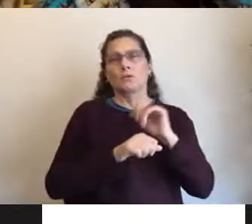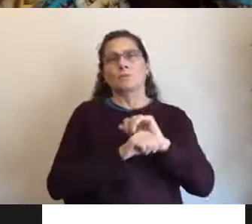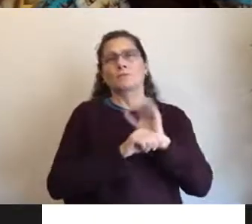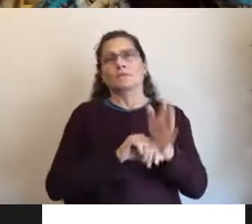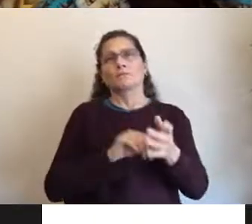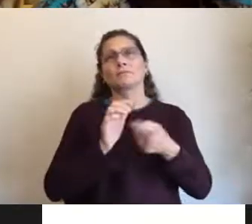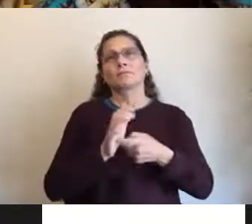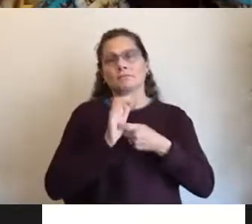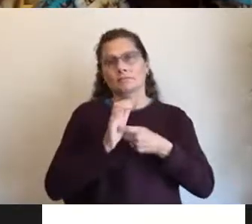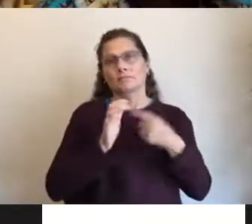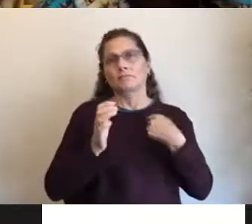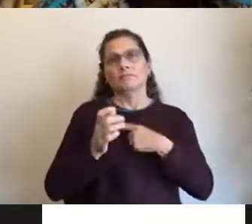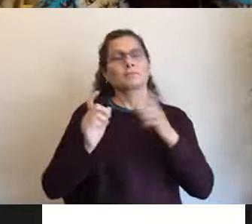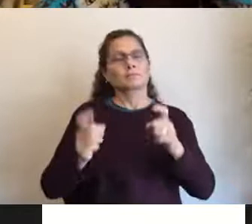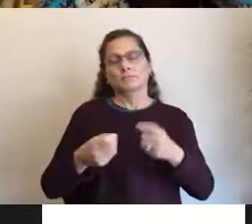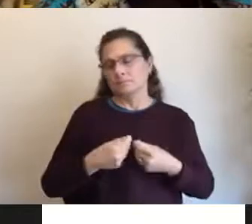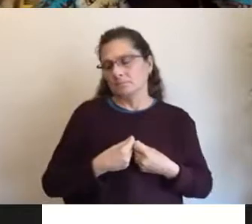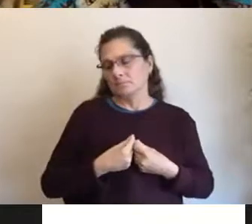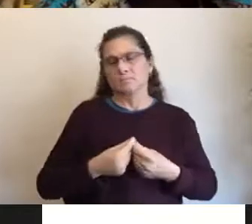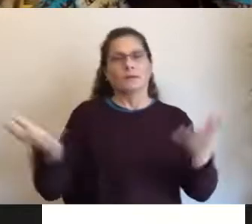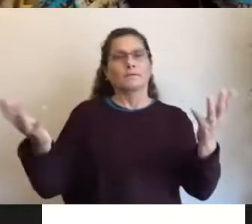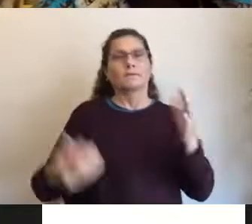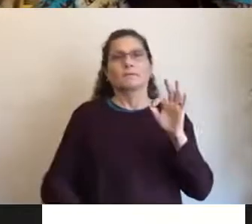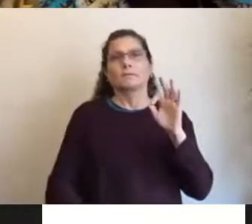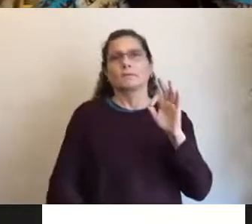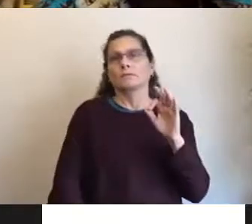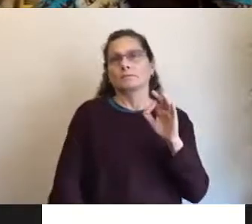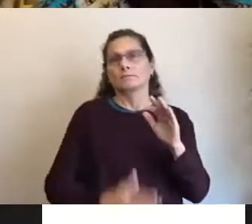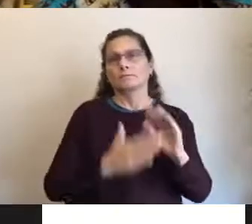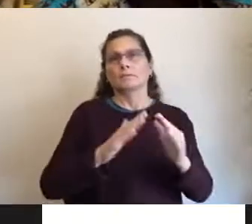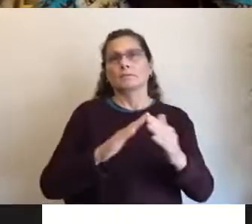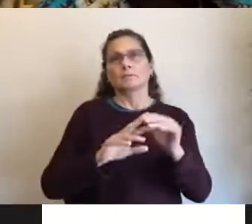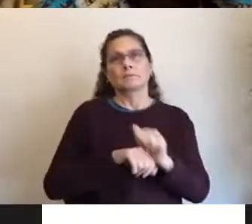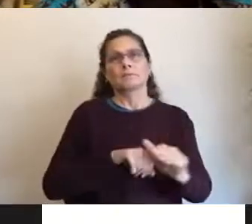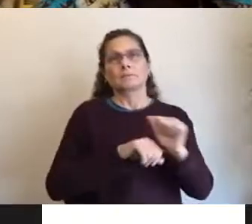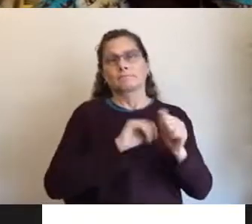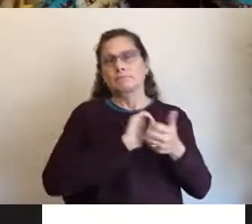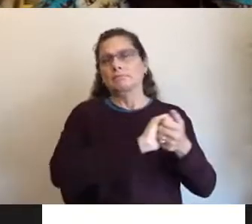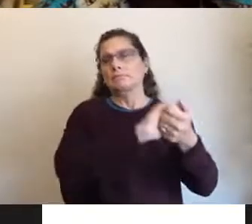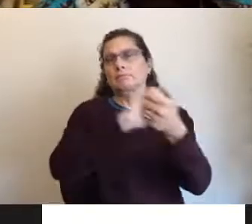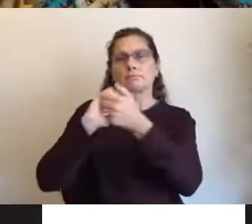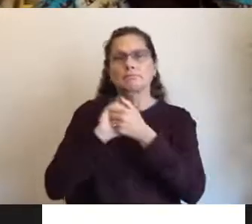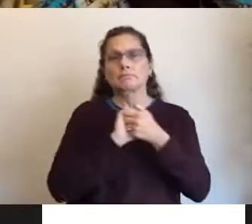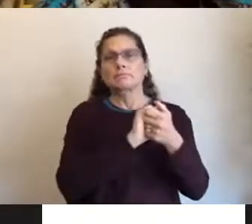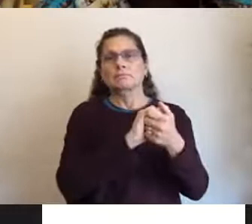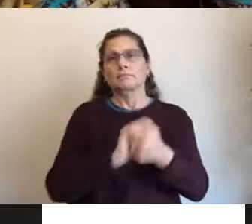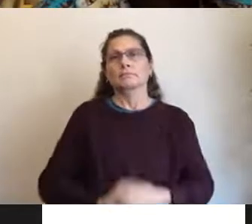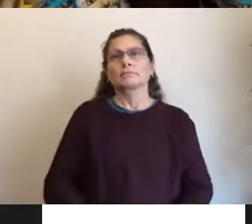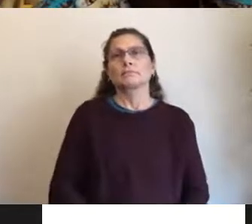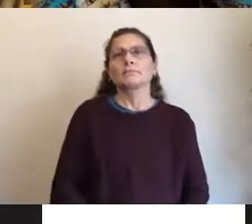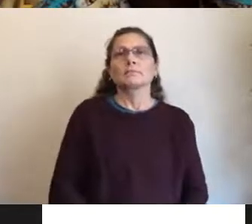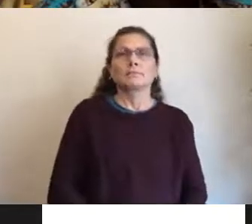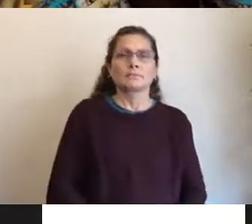necessary to continue to work together to try to fight this virus, fight it together as a community, individuals,